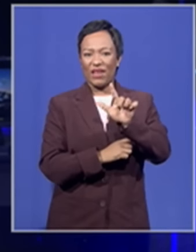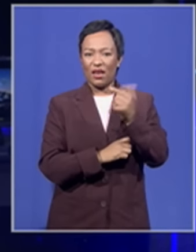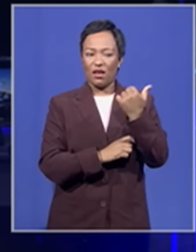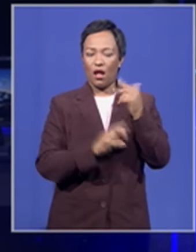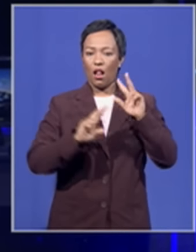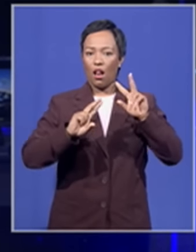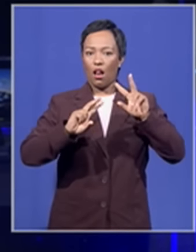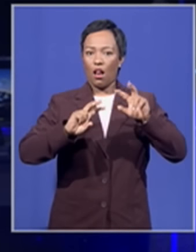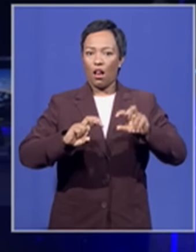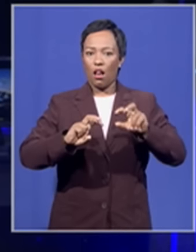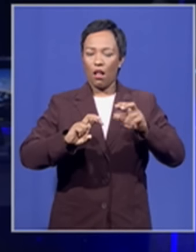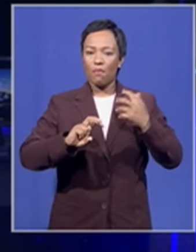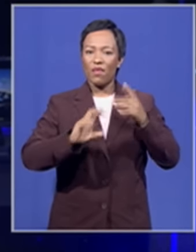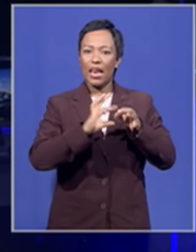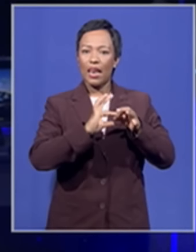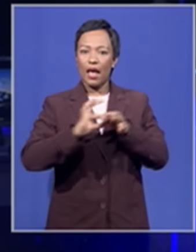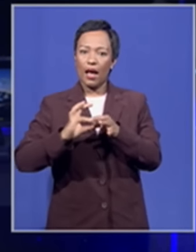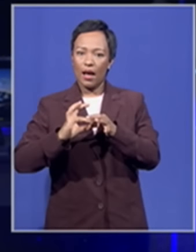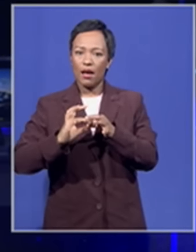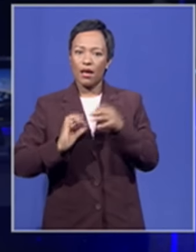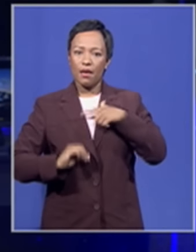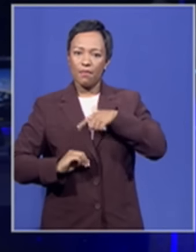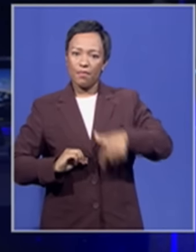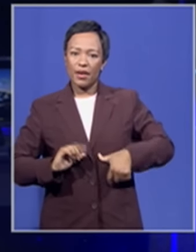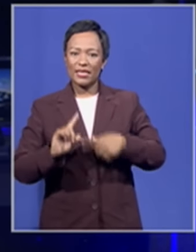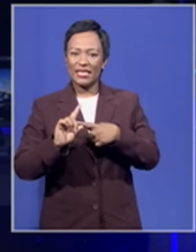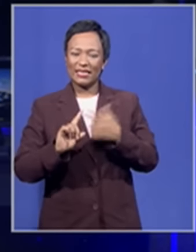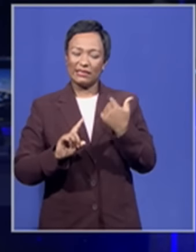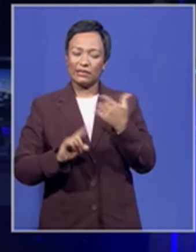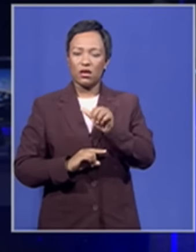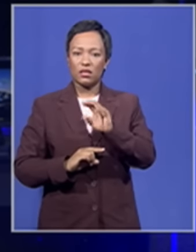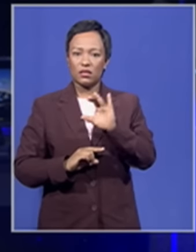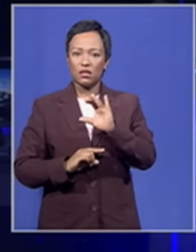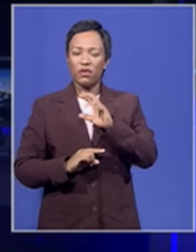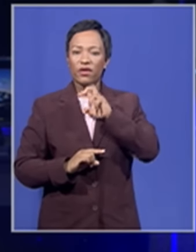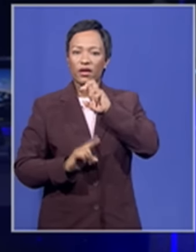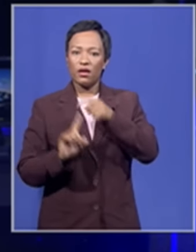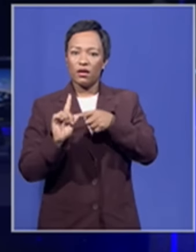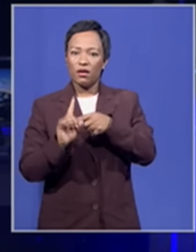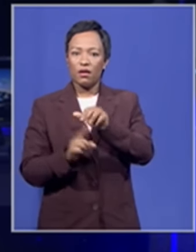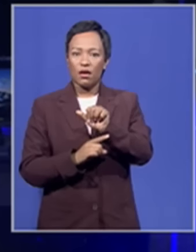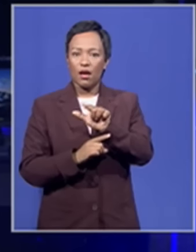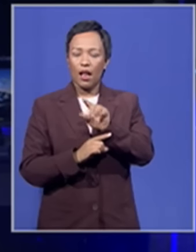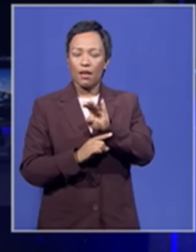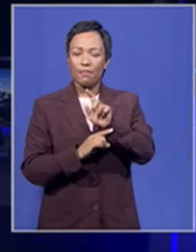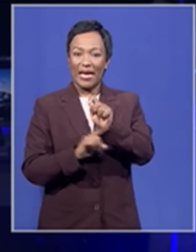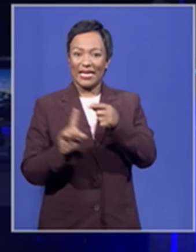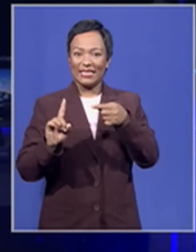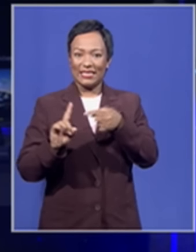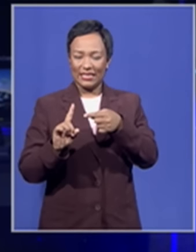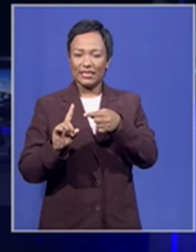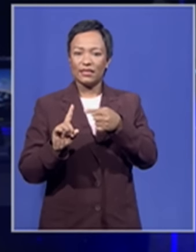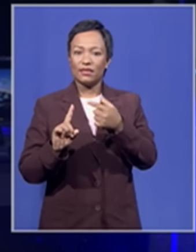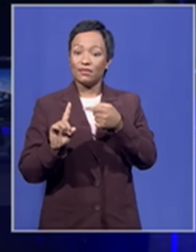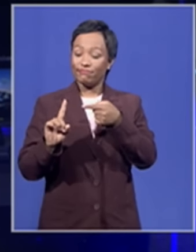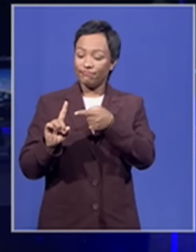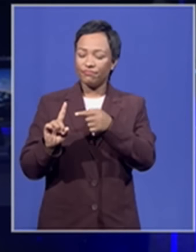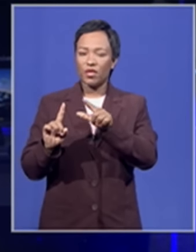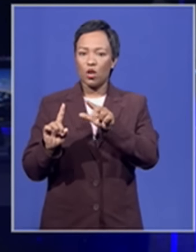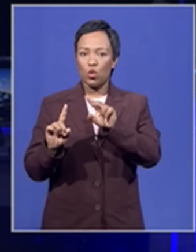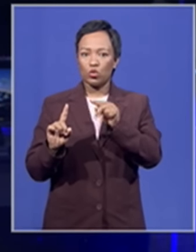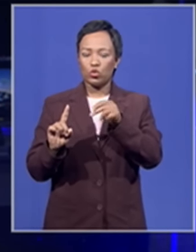1977 tse mabapi le nyewe ya polao ya mopresidente wa mehleng wa ANC Morena Albert Luthuli. Dipatlisiso di supa hore Luthuli o hlokahetse ka